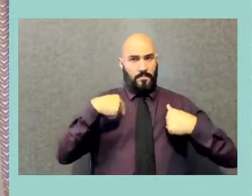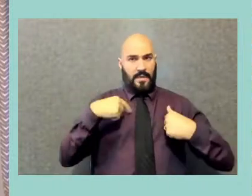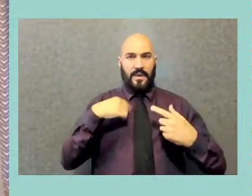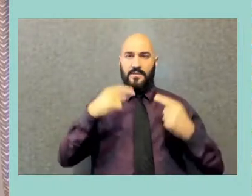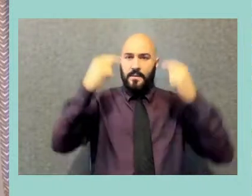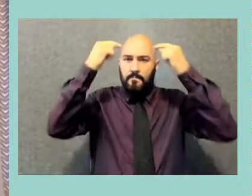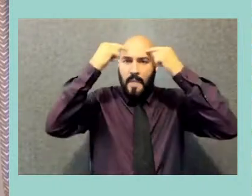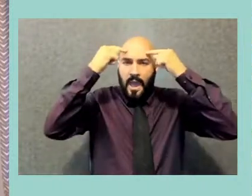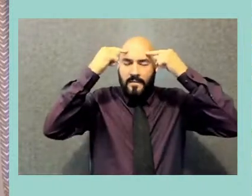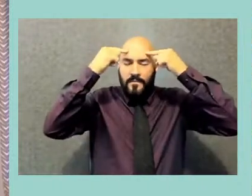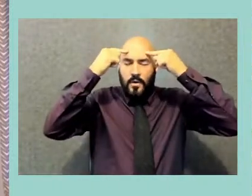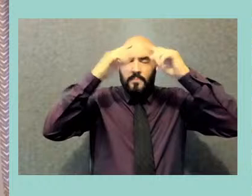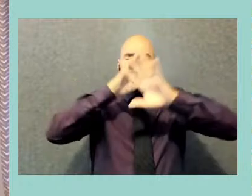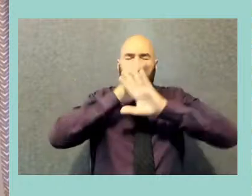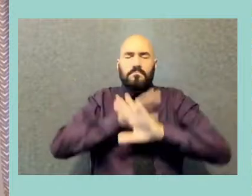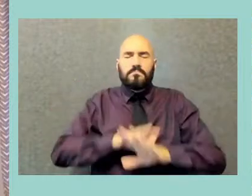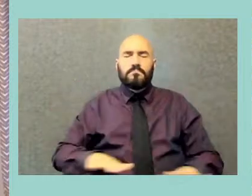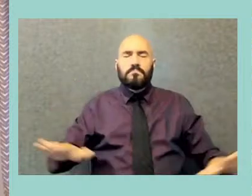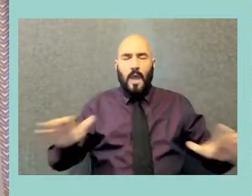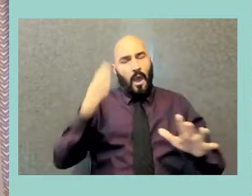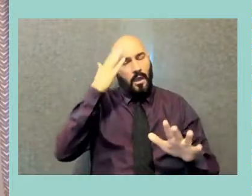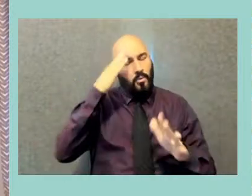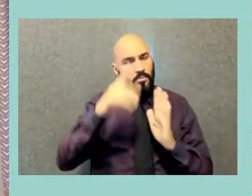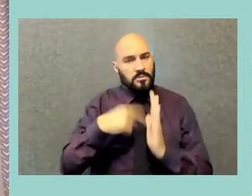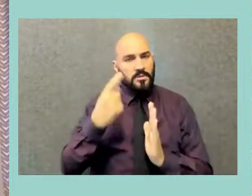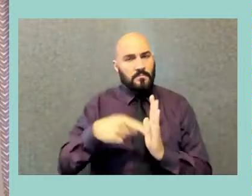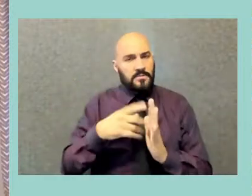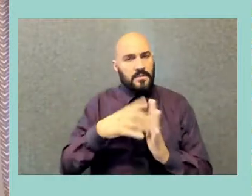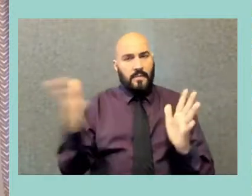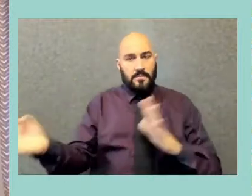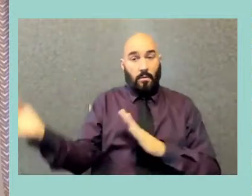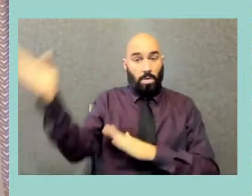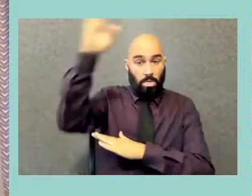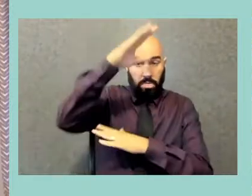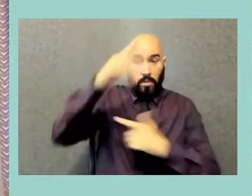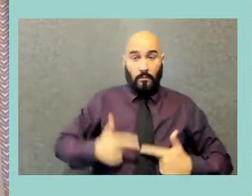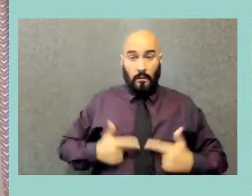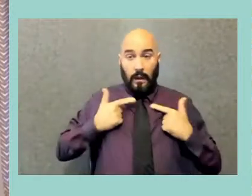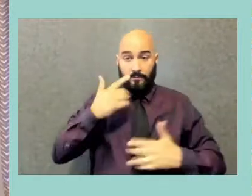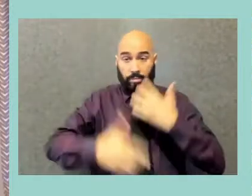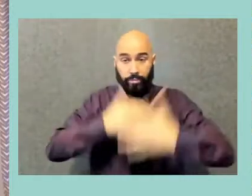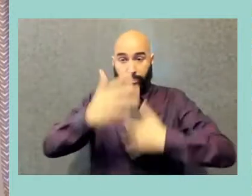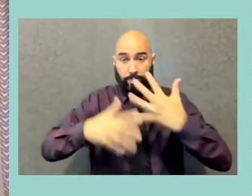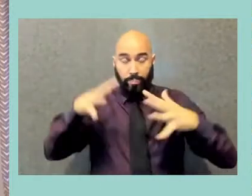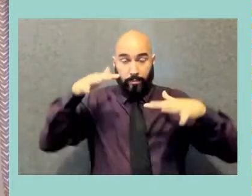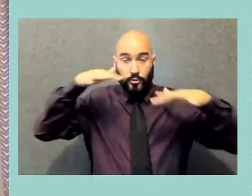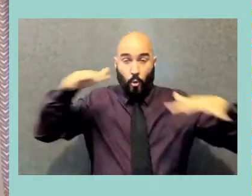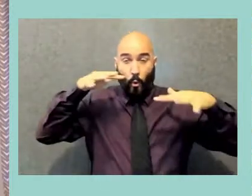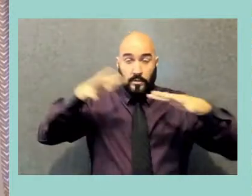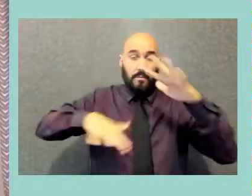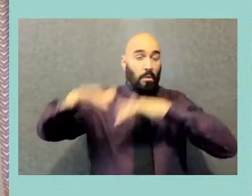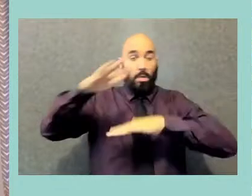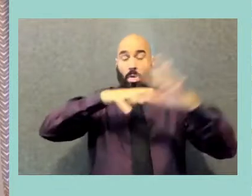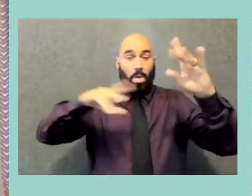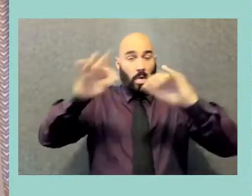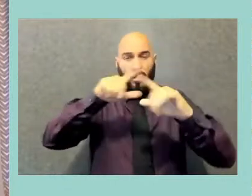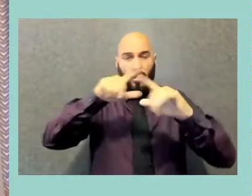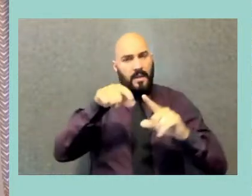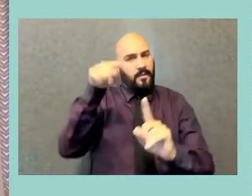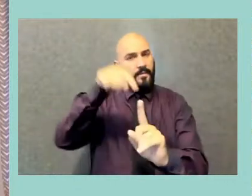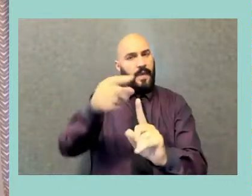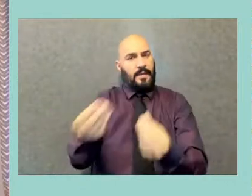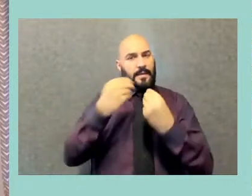sometimes chaotic events of the day, and a chance to revel in the wholeness that I feel while in